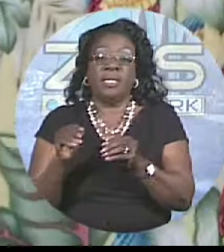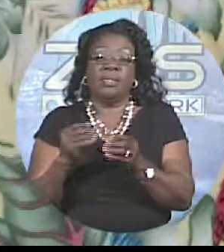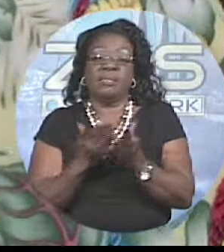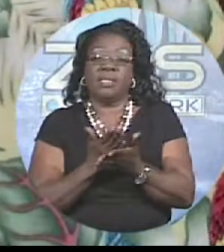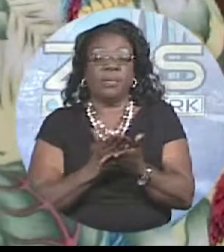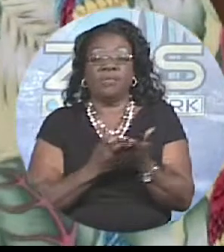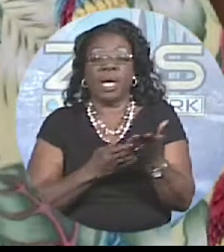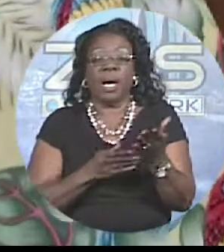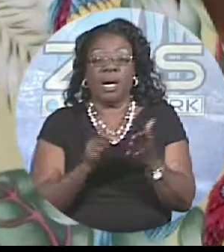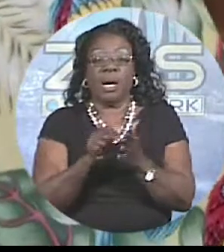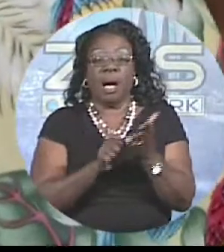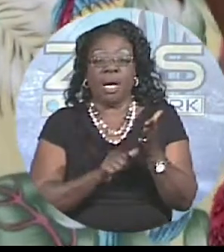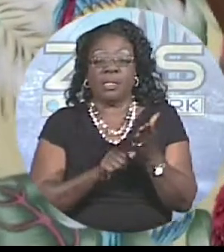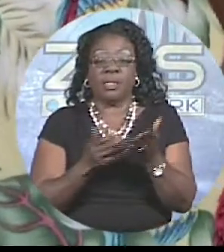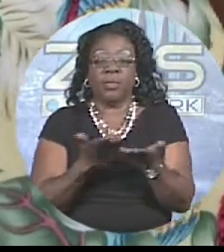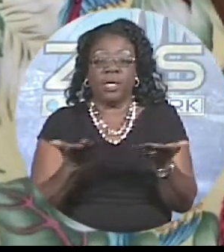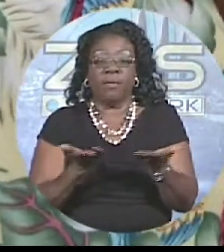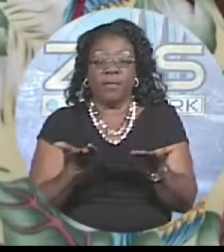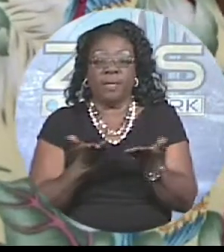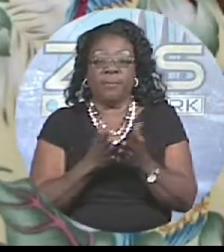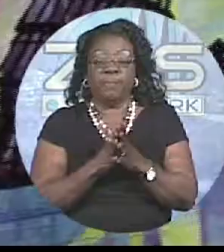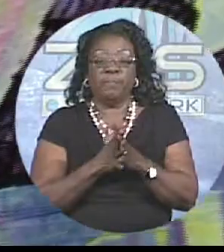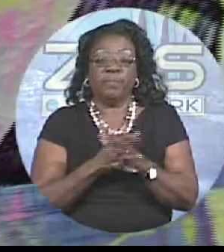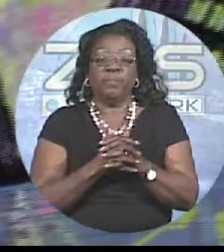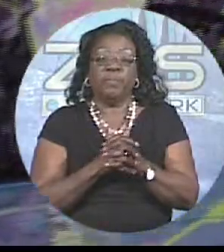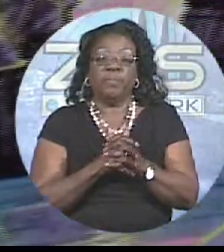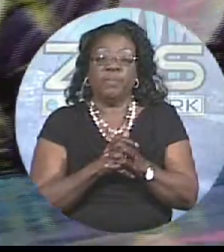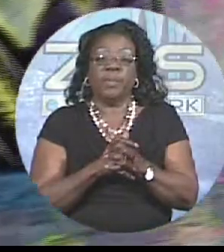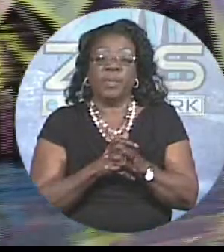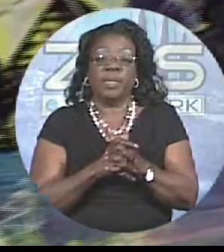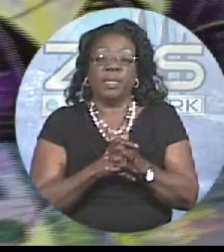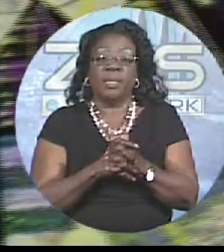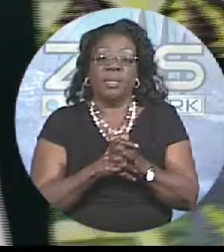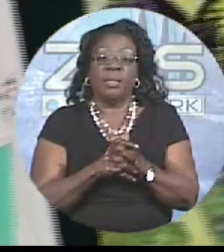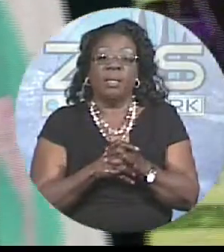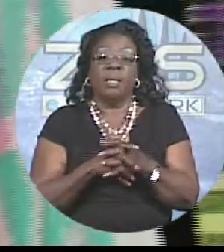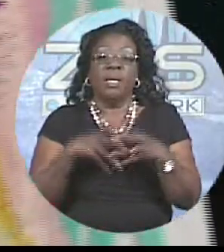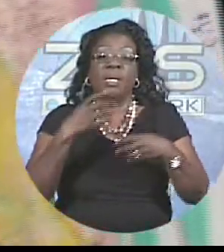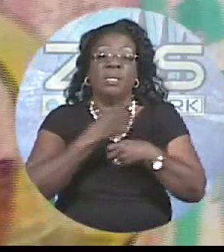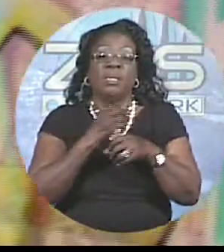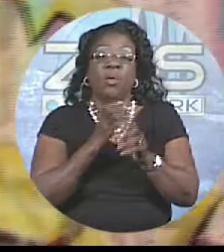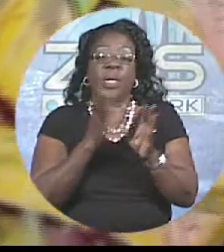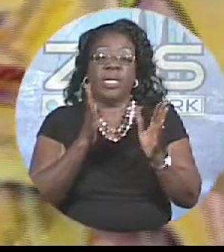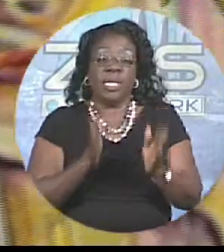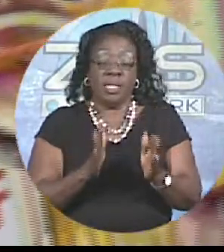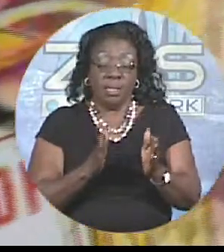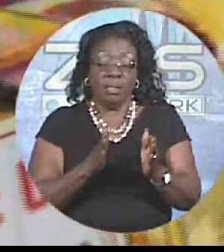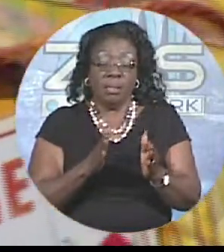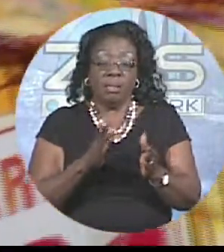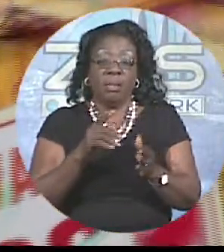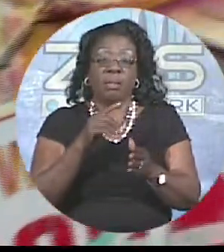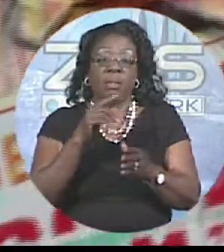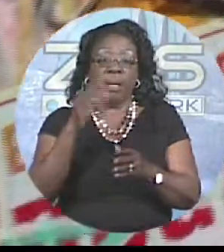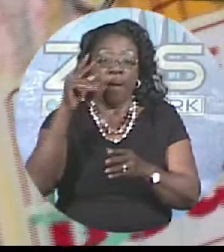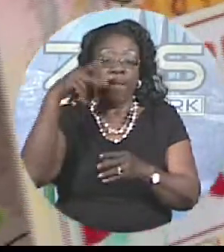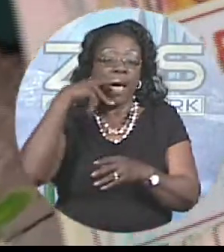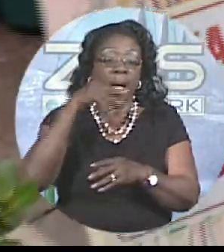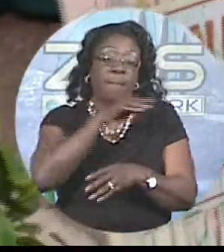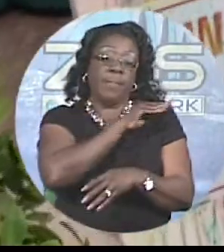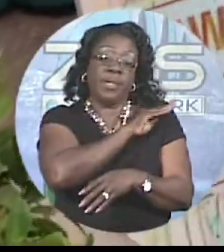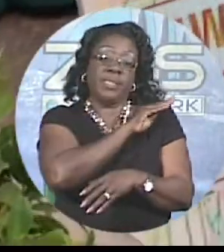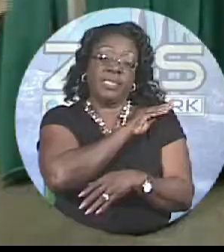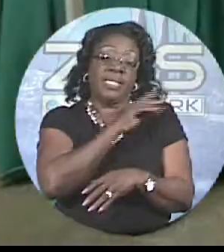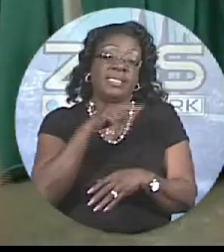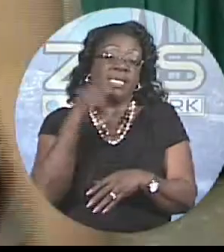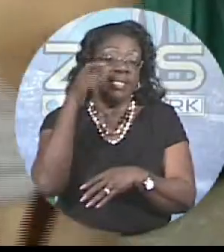that anywhere else. So that's the kind of vibe we're trying to create. Coordinator Pam Burnside says to see Art Walk come to life is a dream